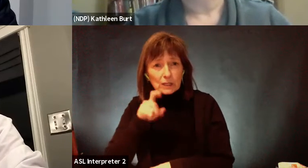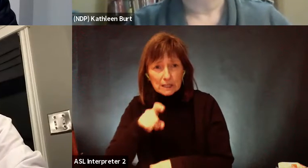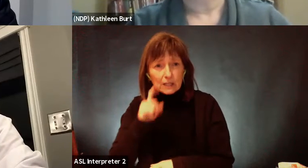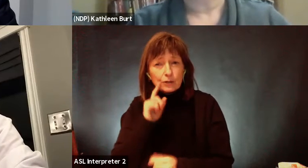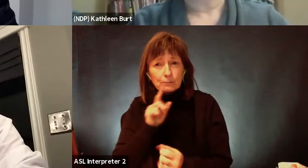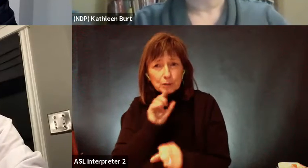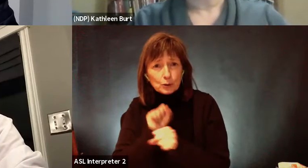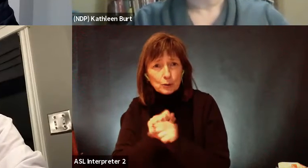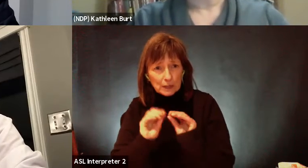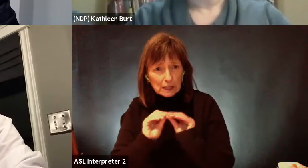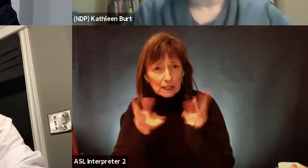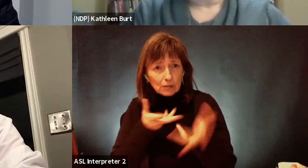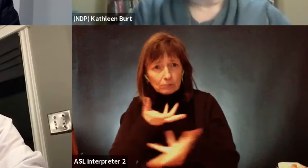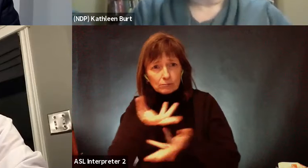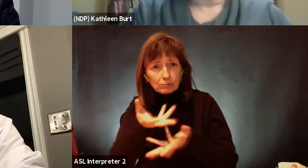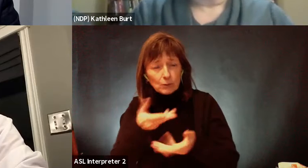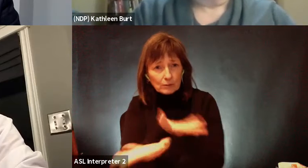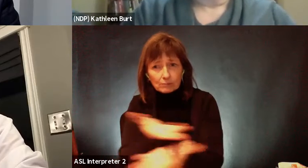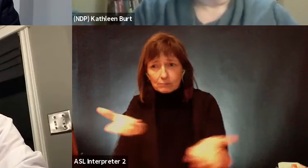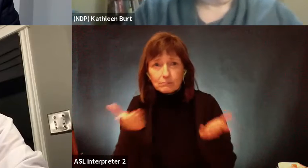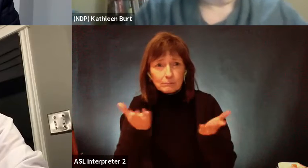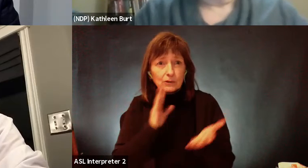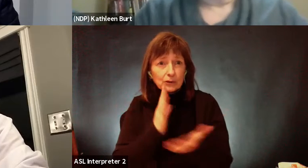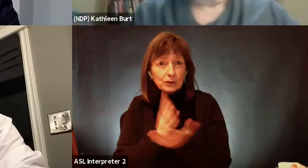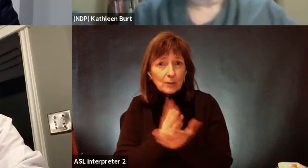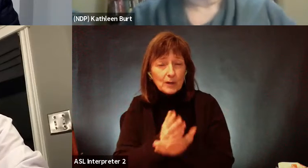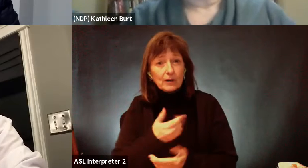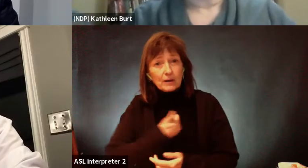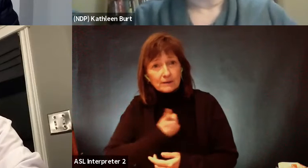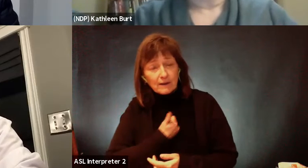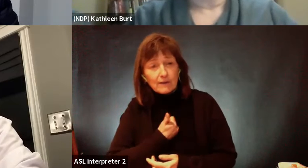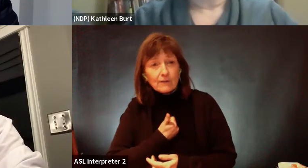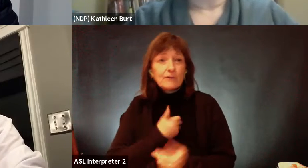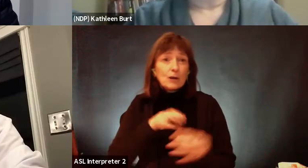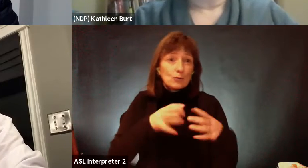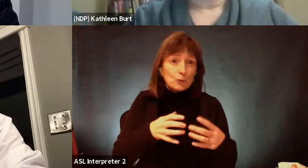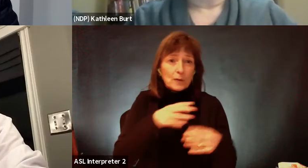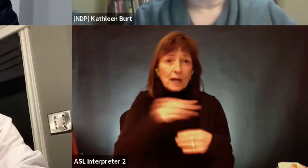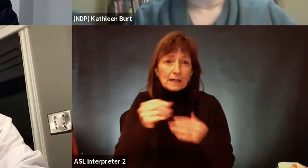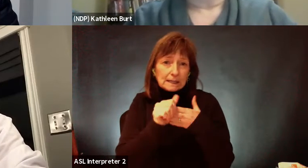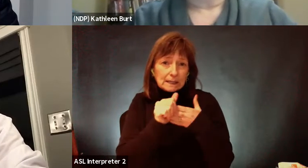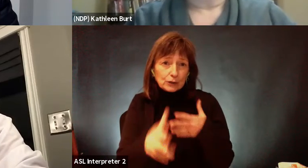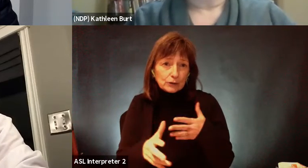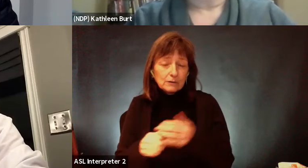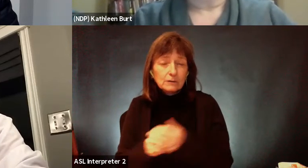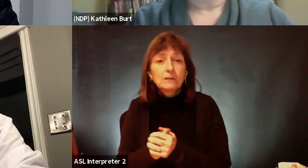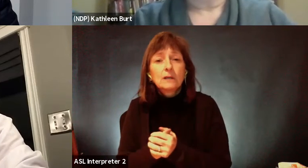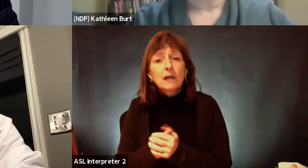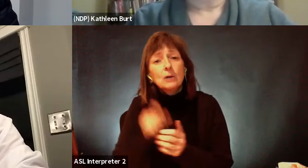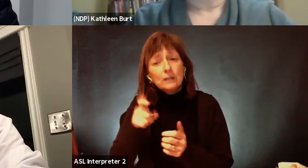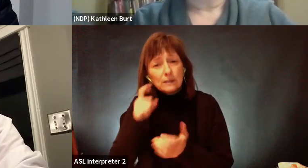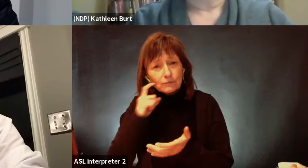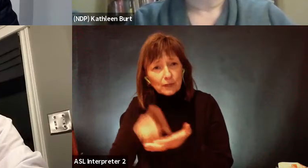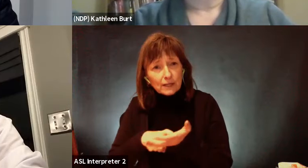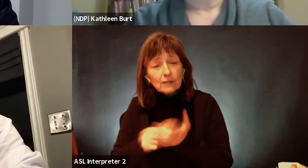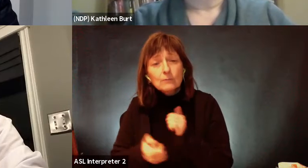our party, and most important, our leaders. It is important to highlight leadership during this campaign, as most residents